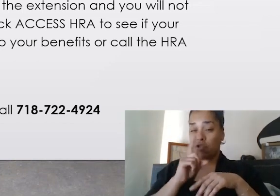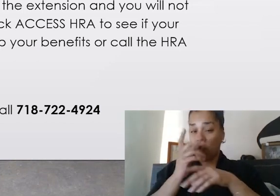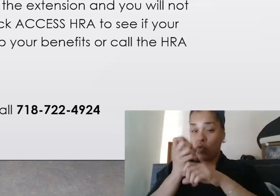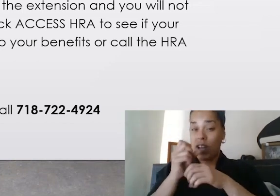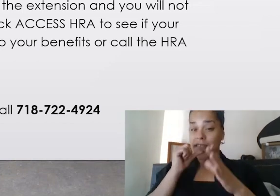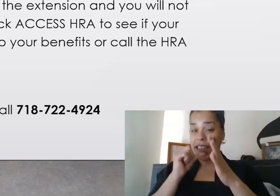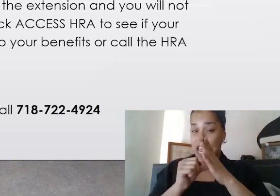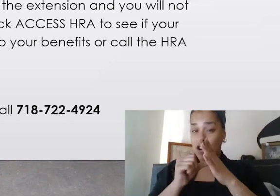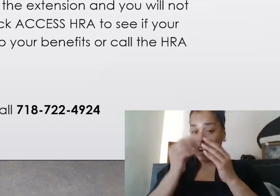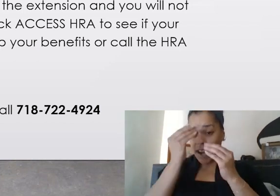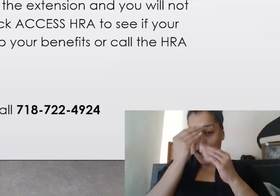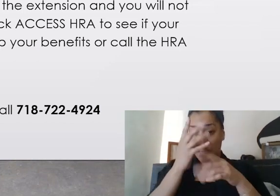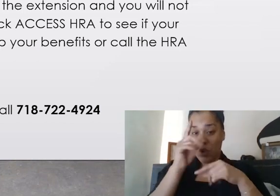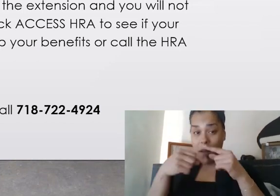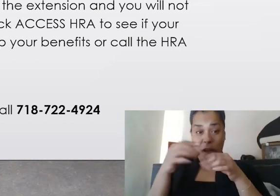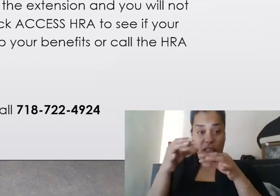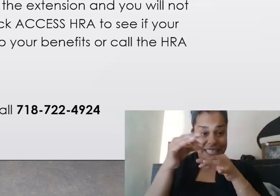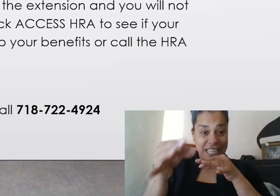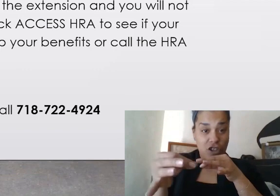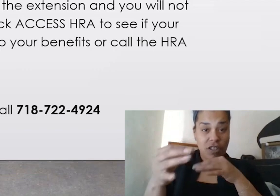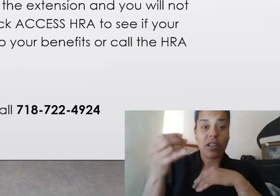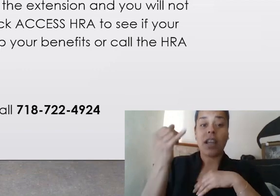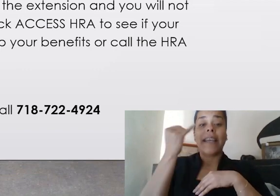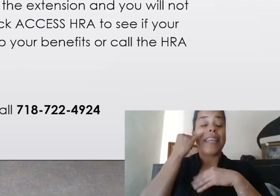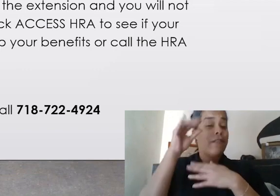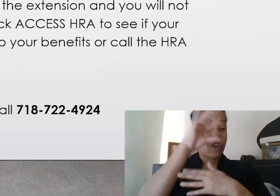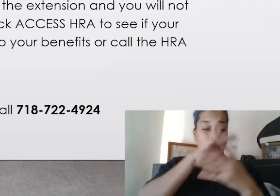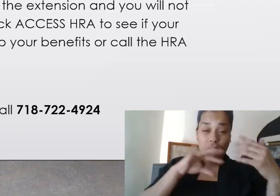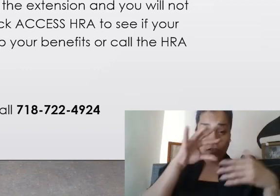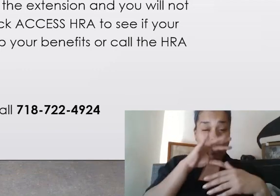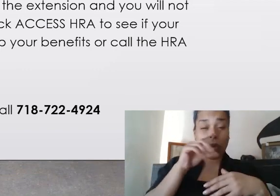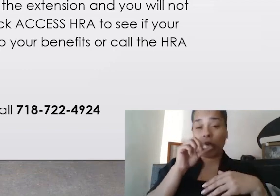the extension. If you're confused and you need assistance with